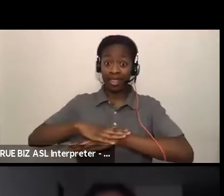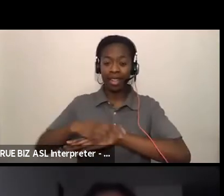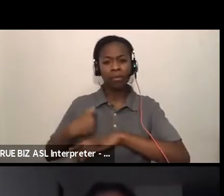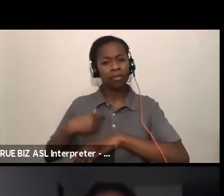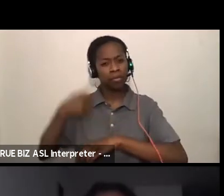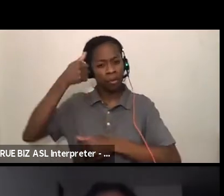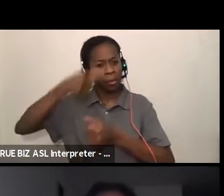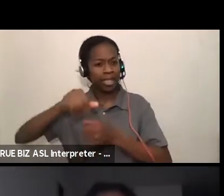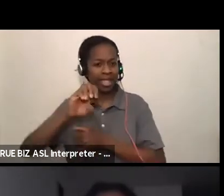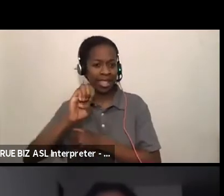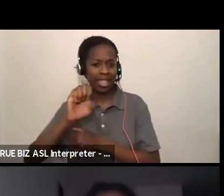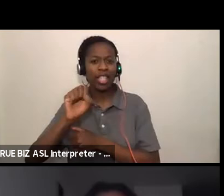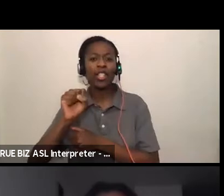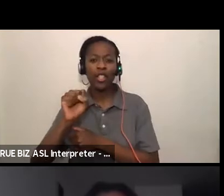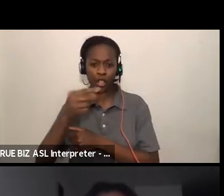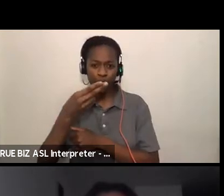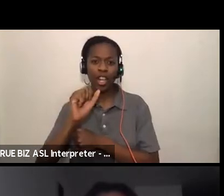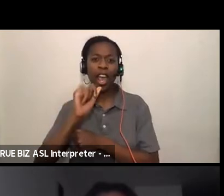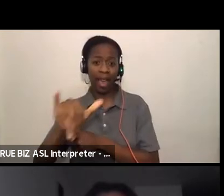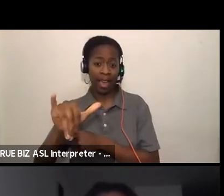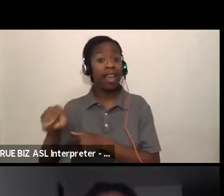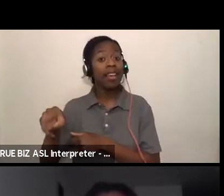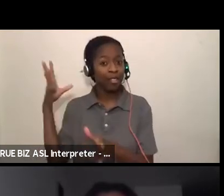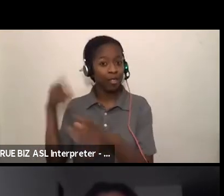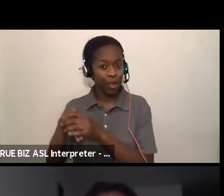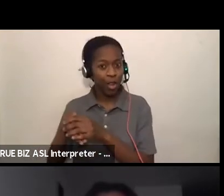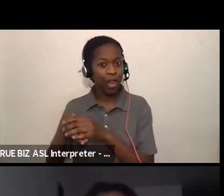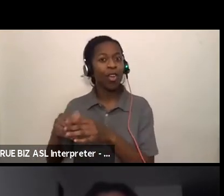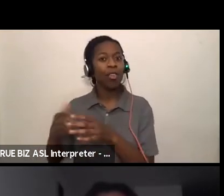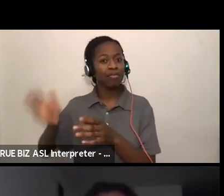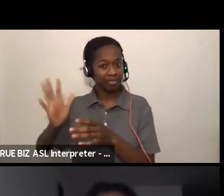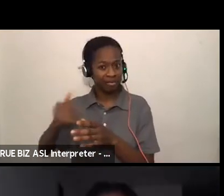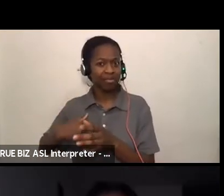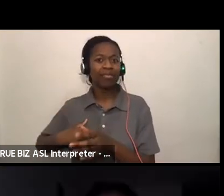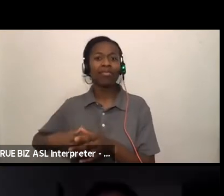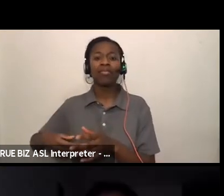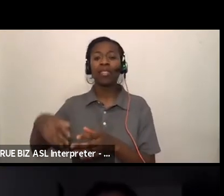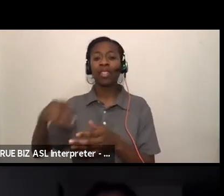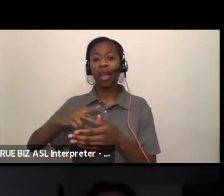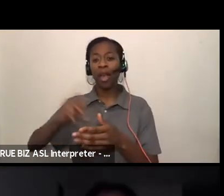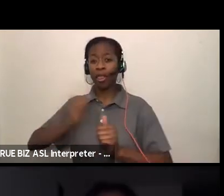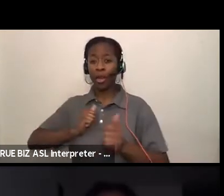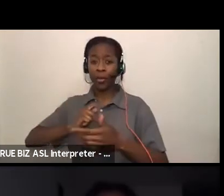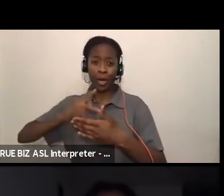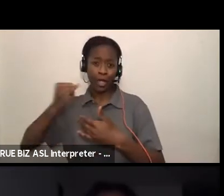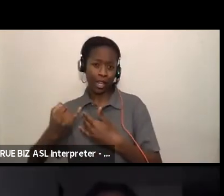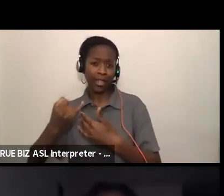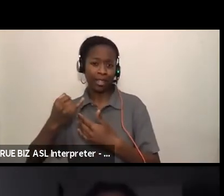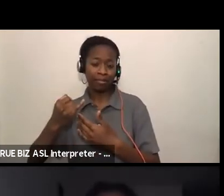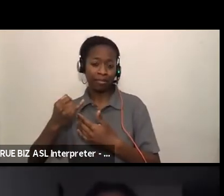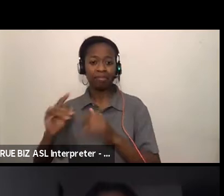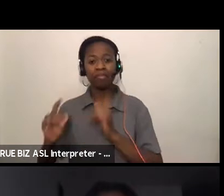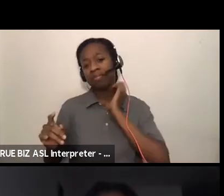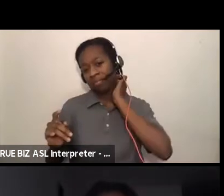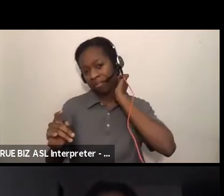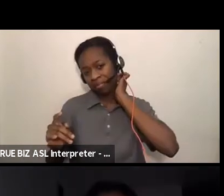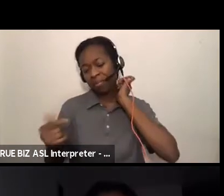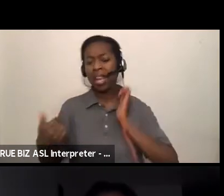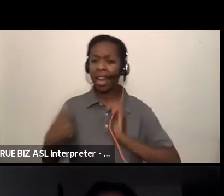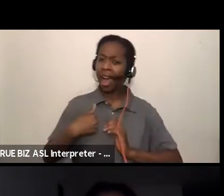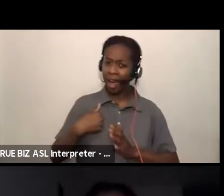of a up-and-coming social justice theater program at Central High School. And then I went on to be a summer institute kid at Penumbra. And so it's